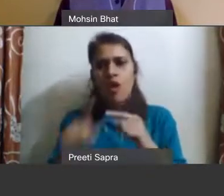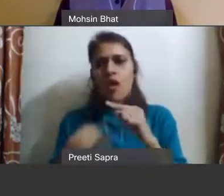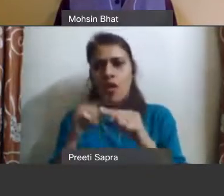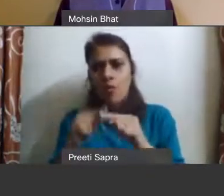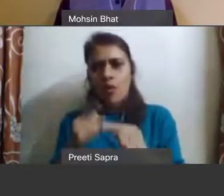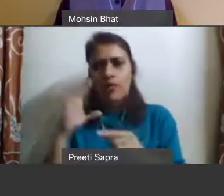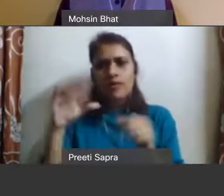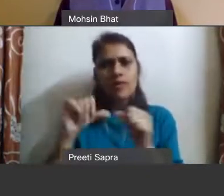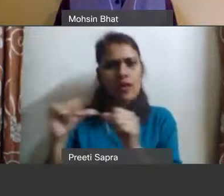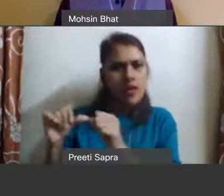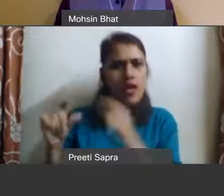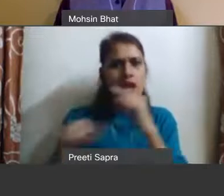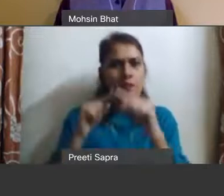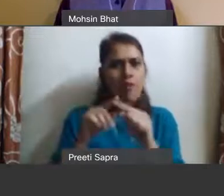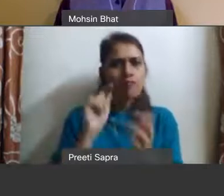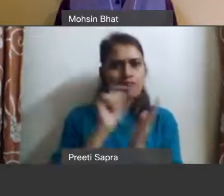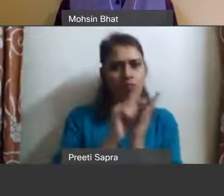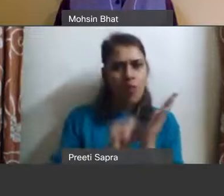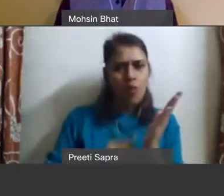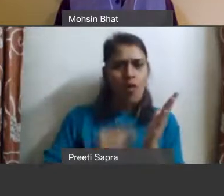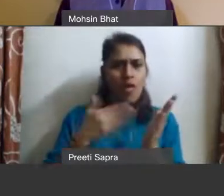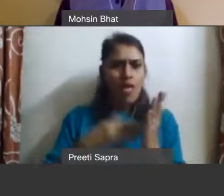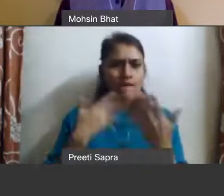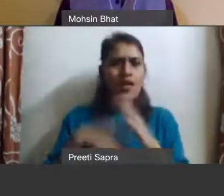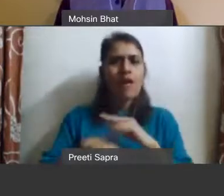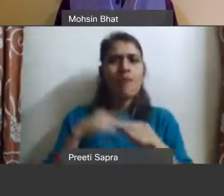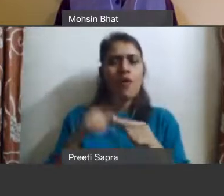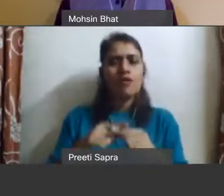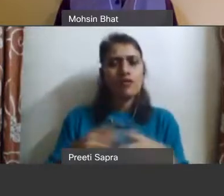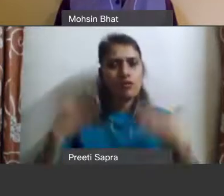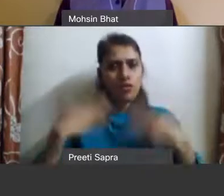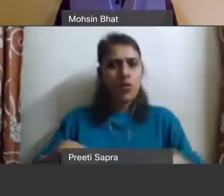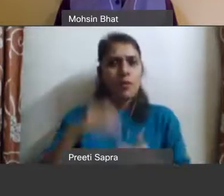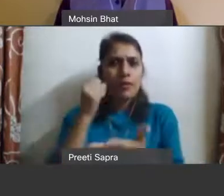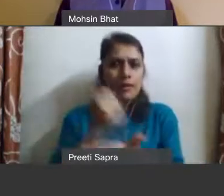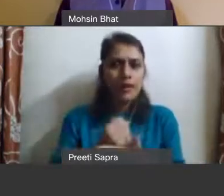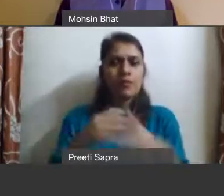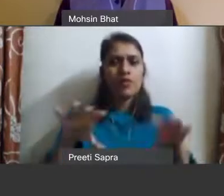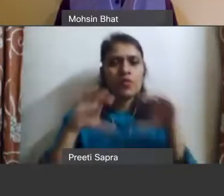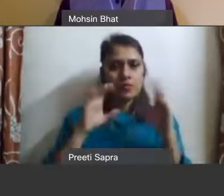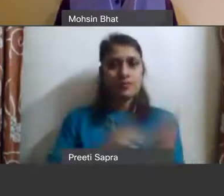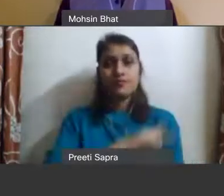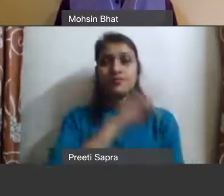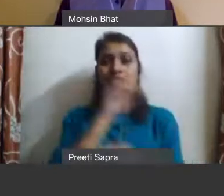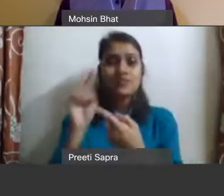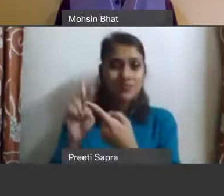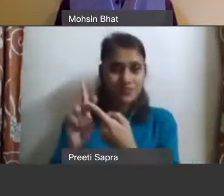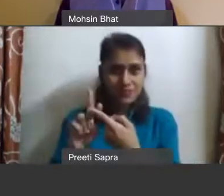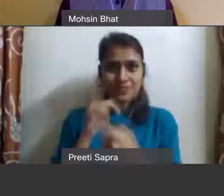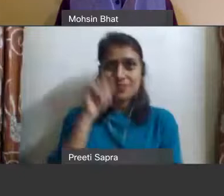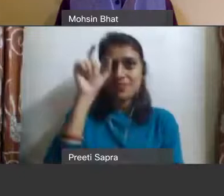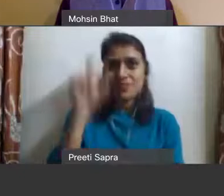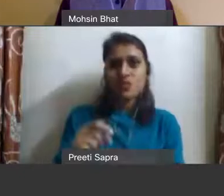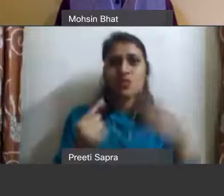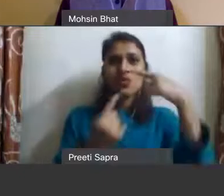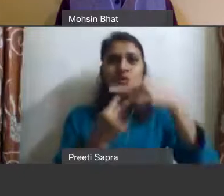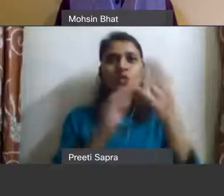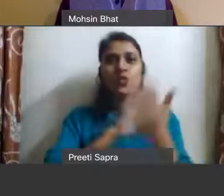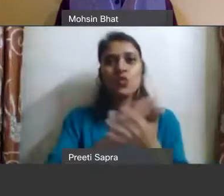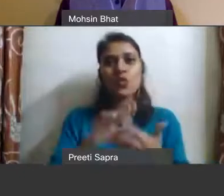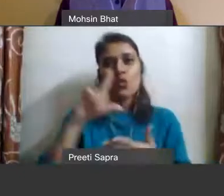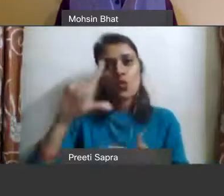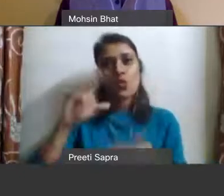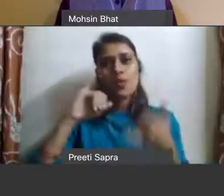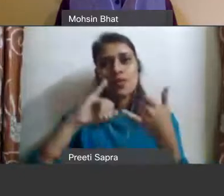and he's worked on questions of constitutional law and human rights. We also have with us Ms. Tulsi K. Raj, who